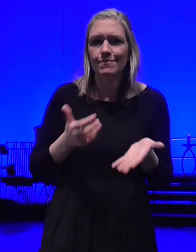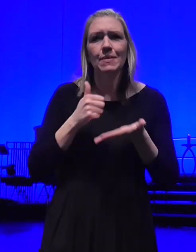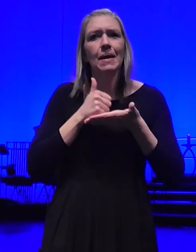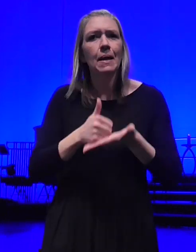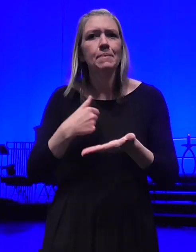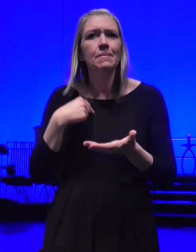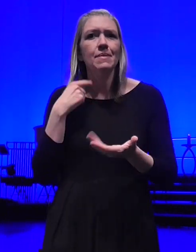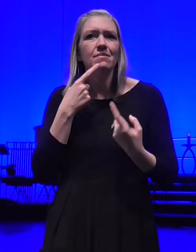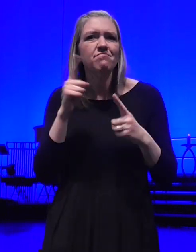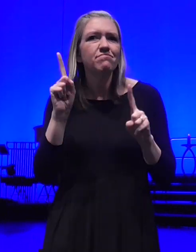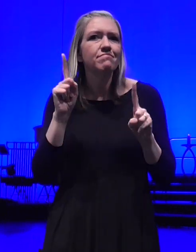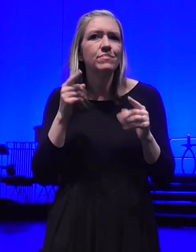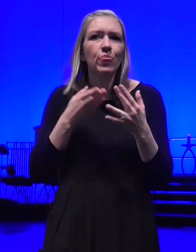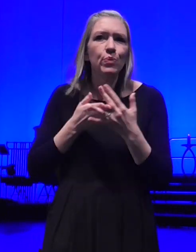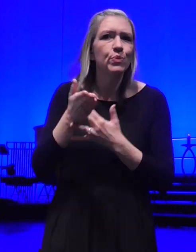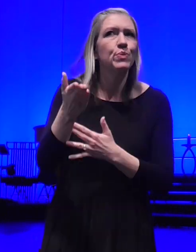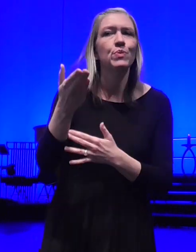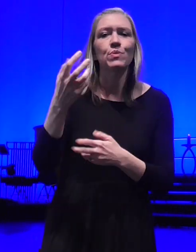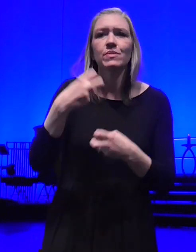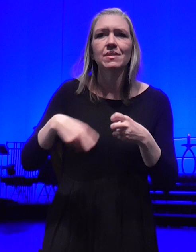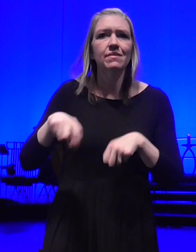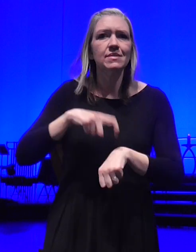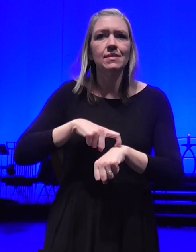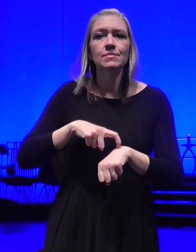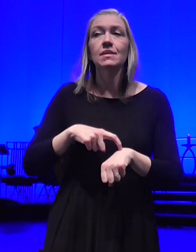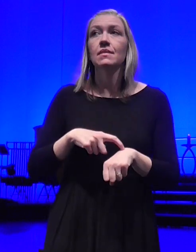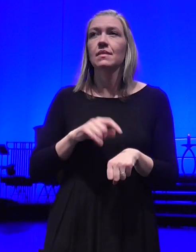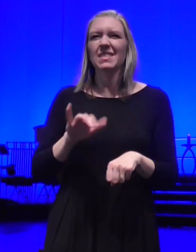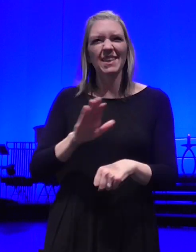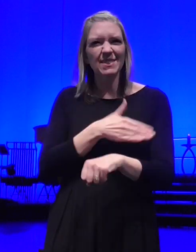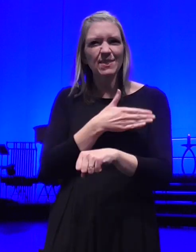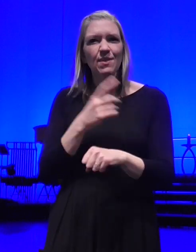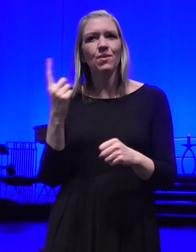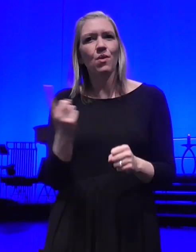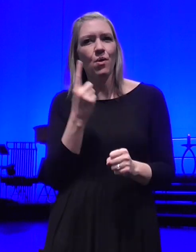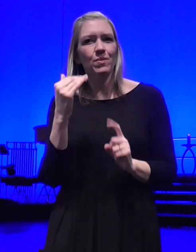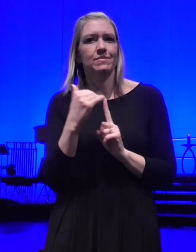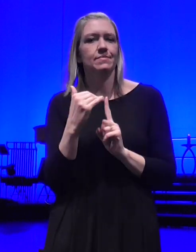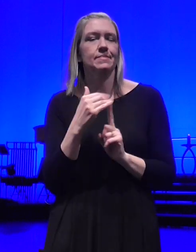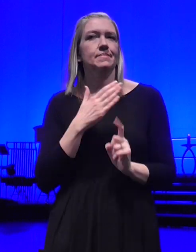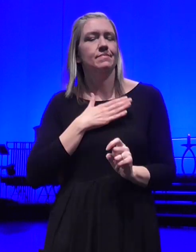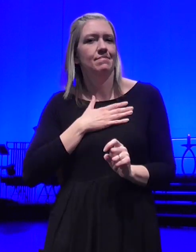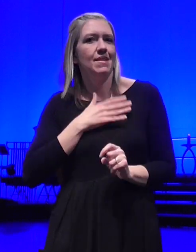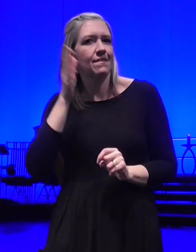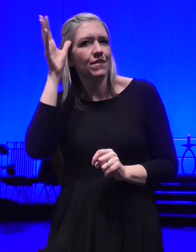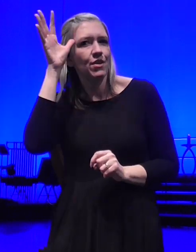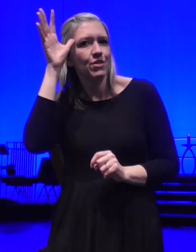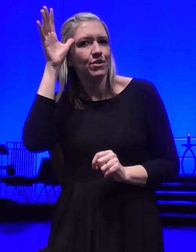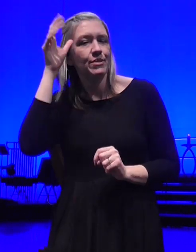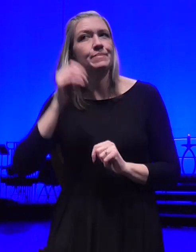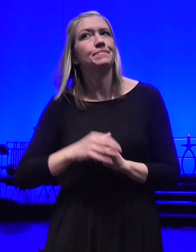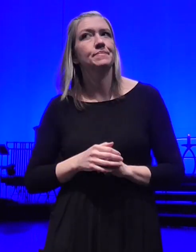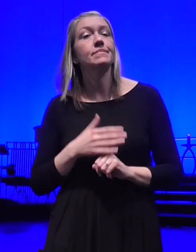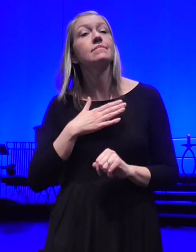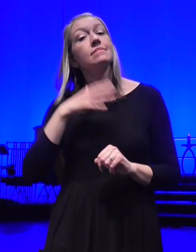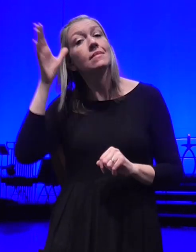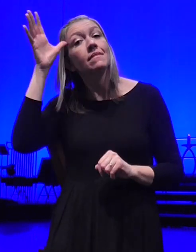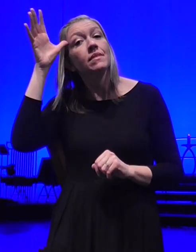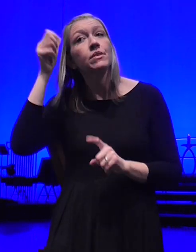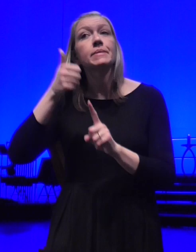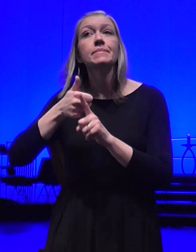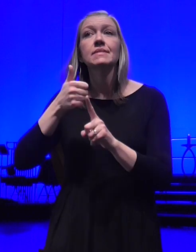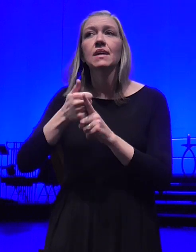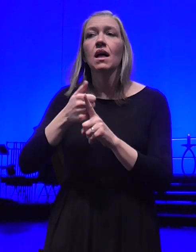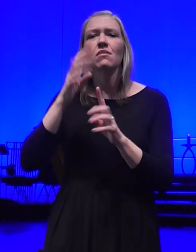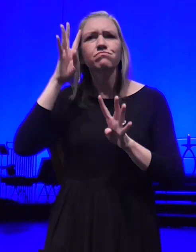through times, but it also always reminds me of my own father who was a Renaissance man